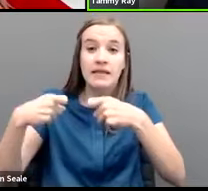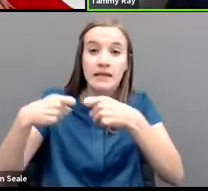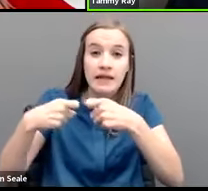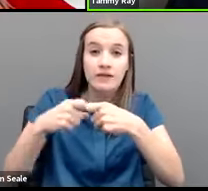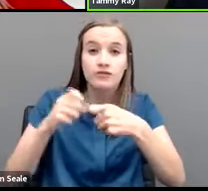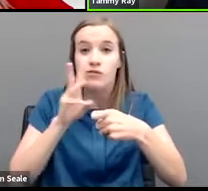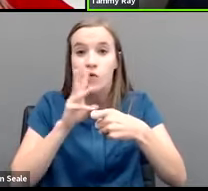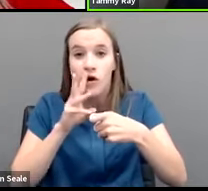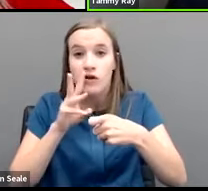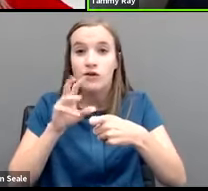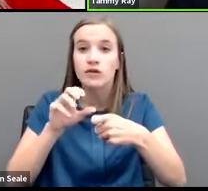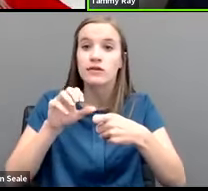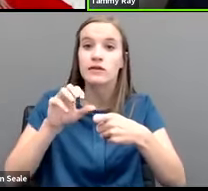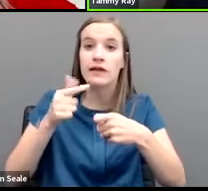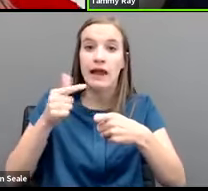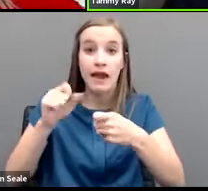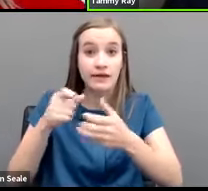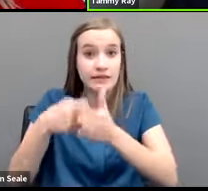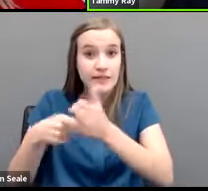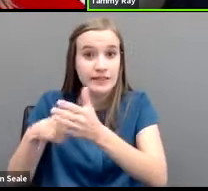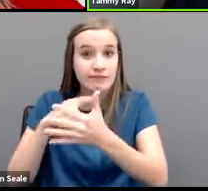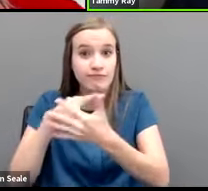their food stamps might kick in.